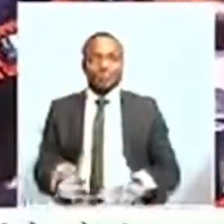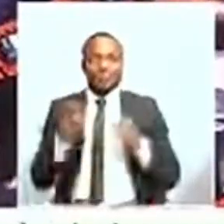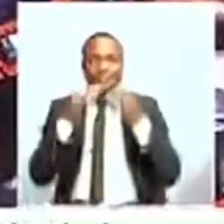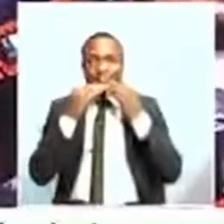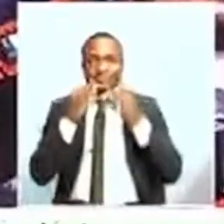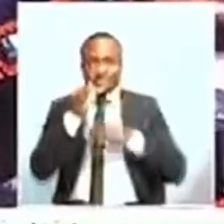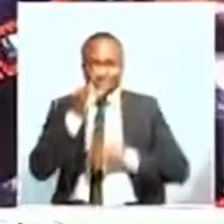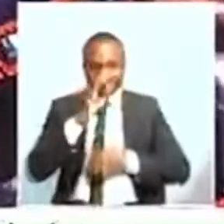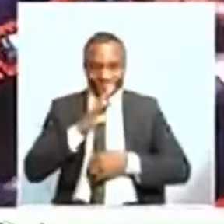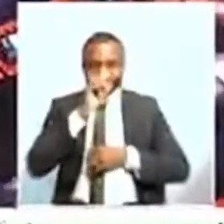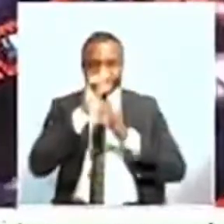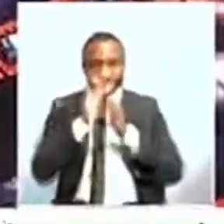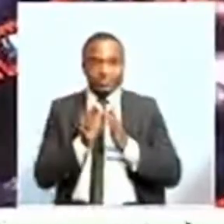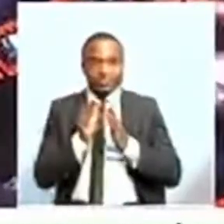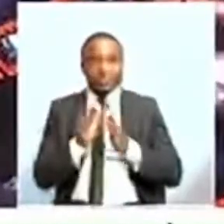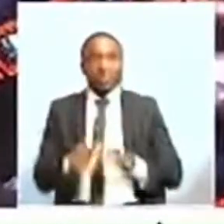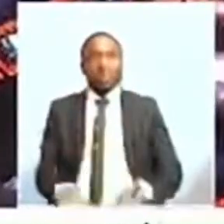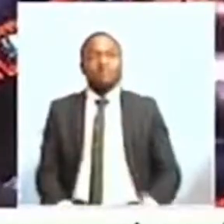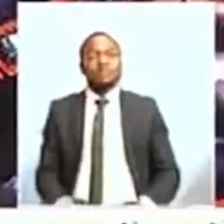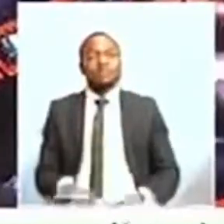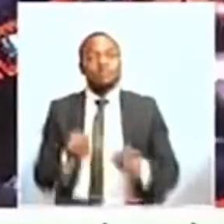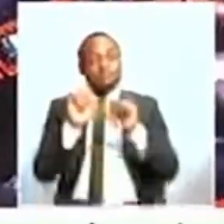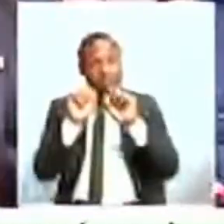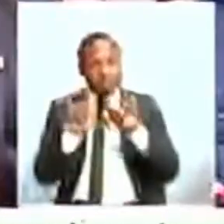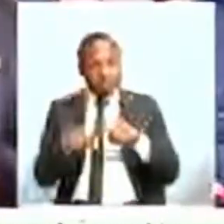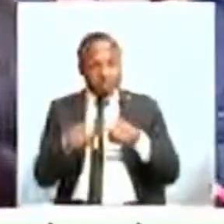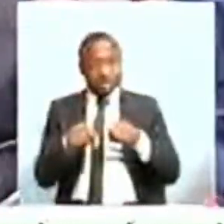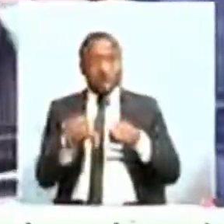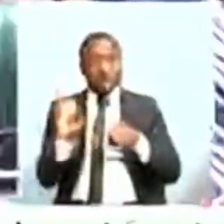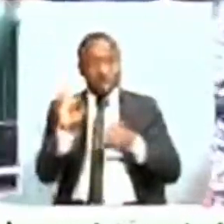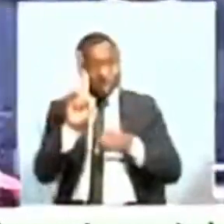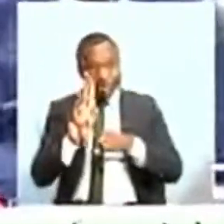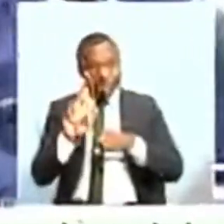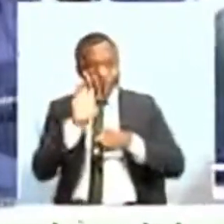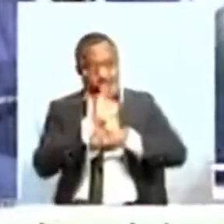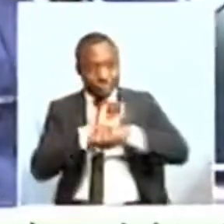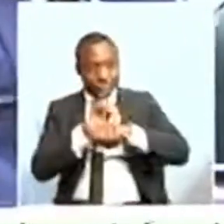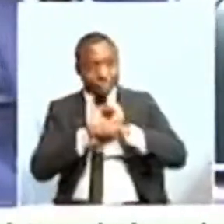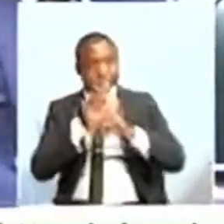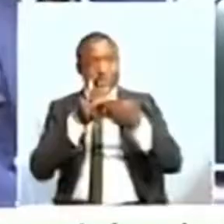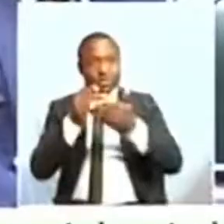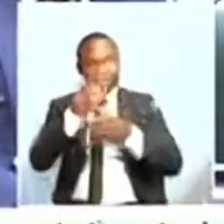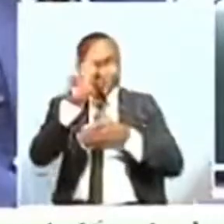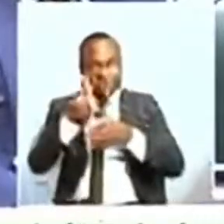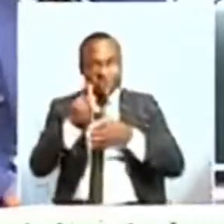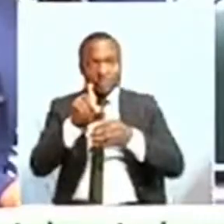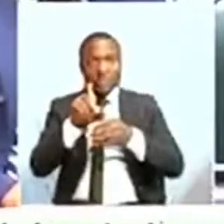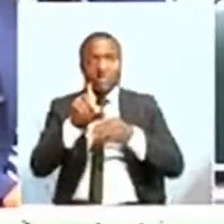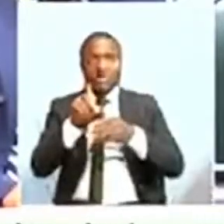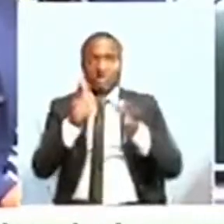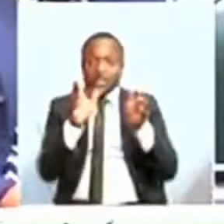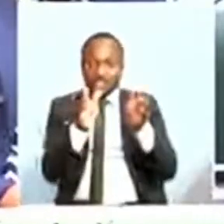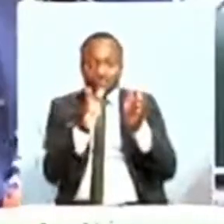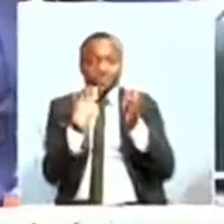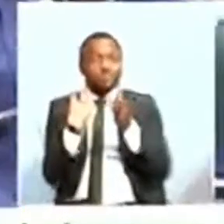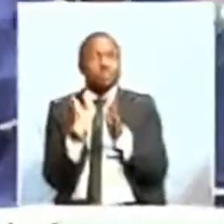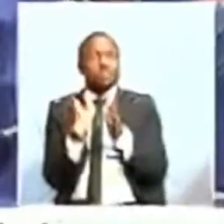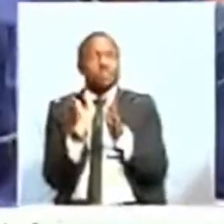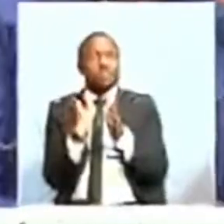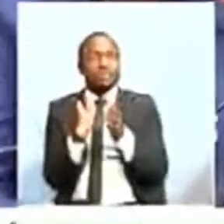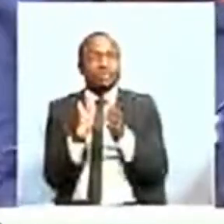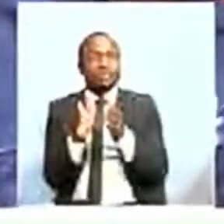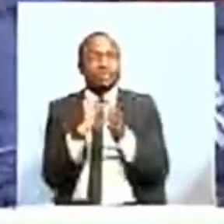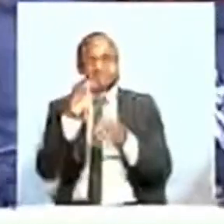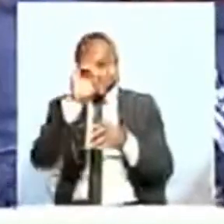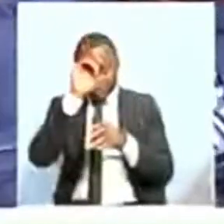Thank you, Madam Speaker. Let me take advantage of this question on the artisanal and small